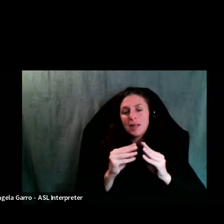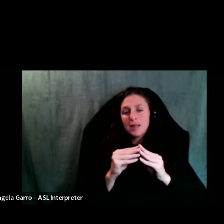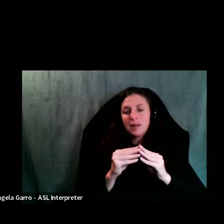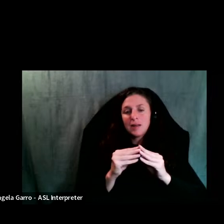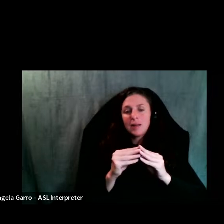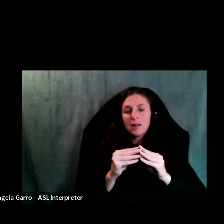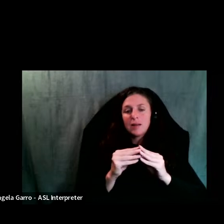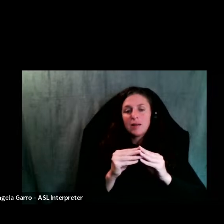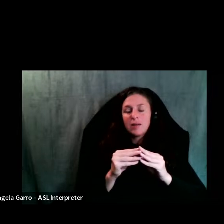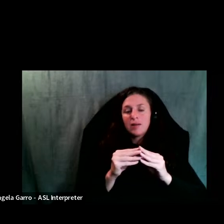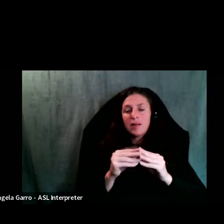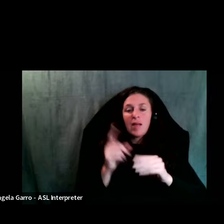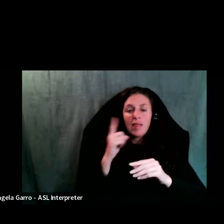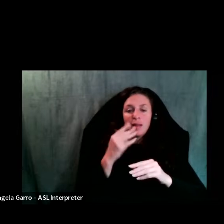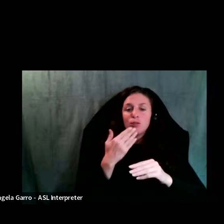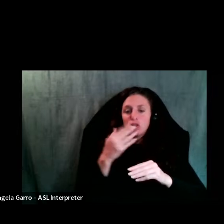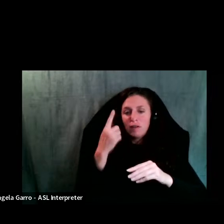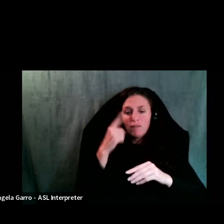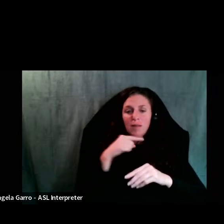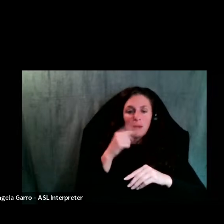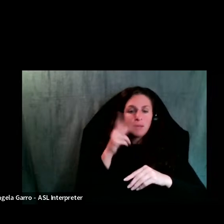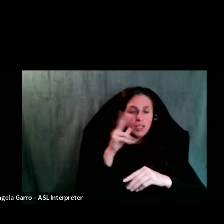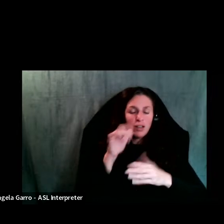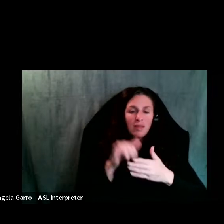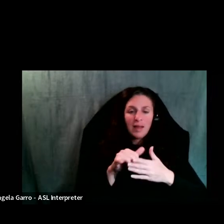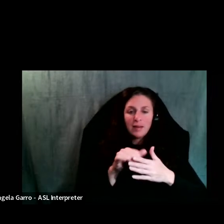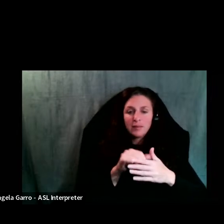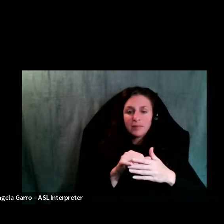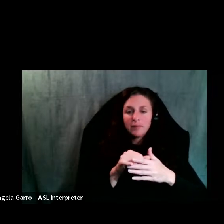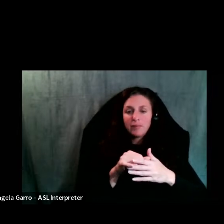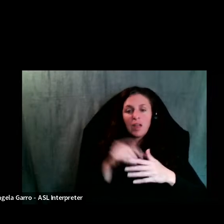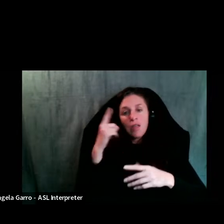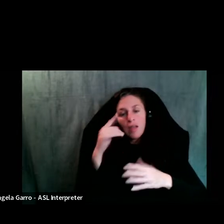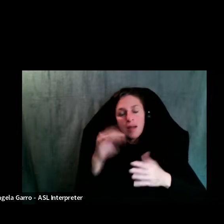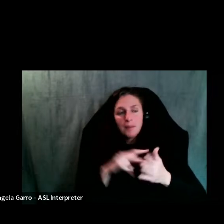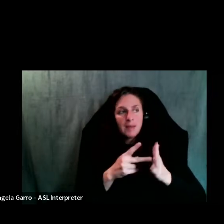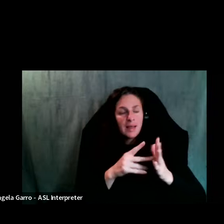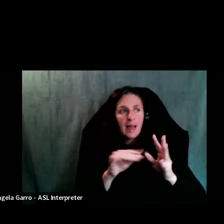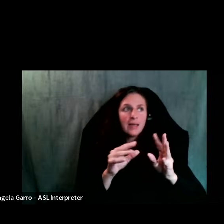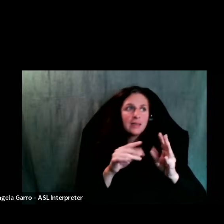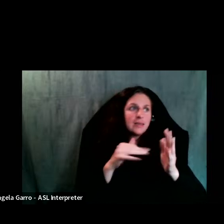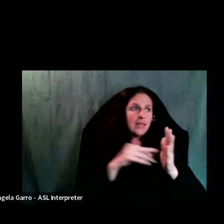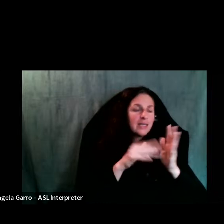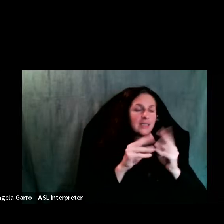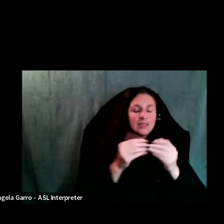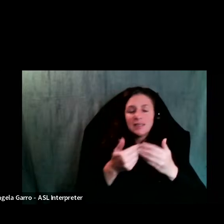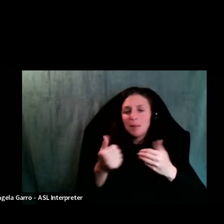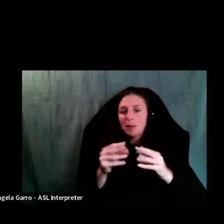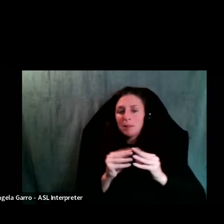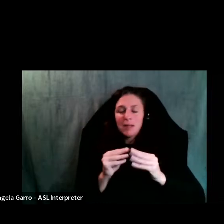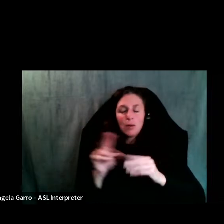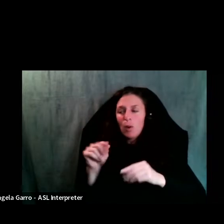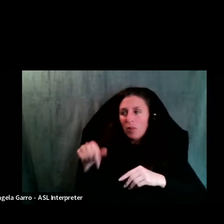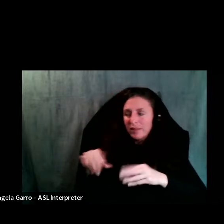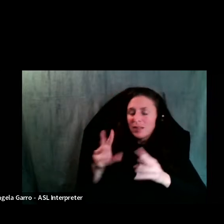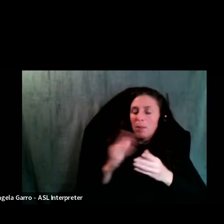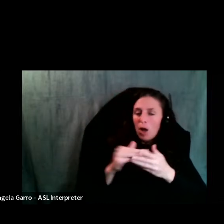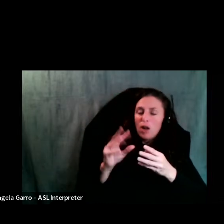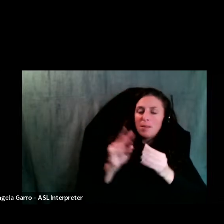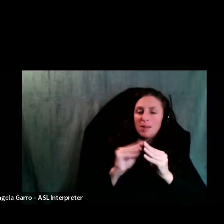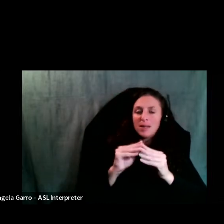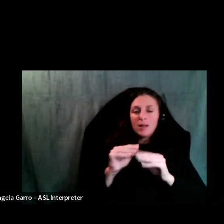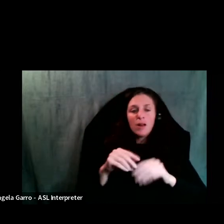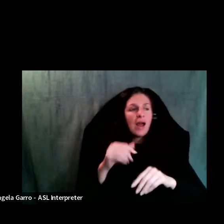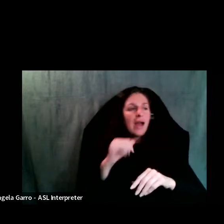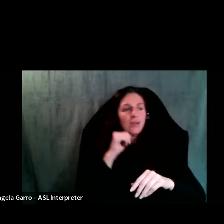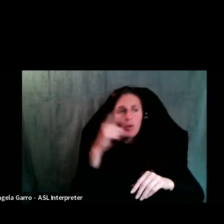think it would be good for the public to hear. Greg, I thought you meant having a study session like a separate meeting. No, just as part of the meeting. That's all. Yeah, I agree. I don't think that